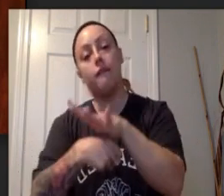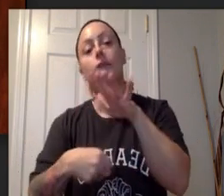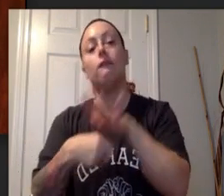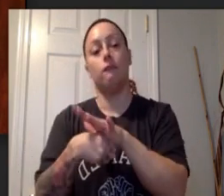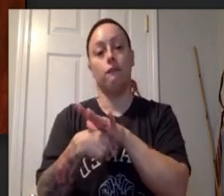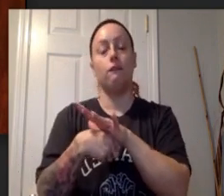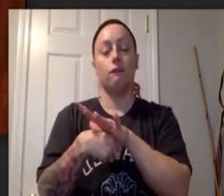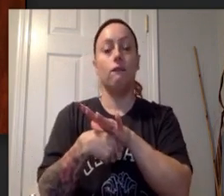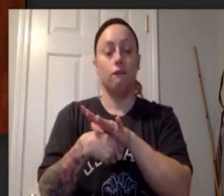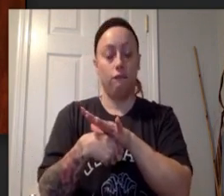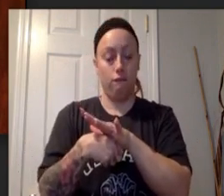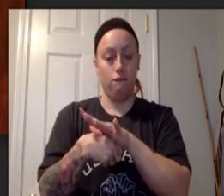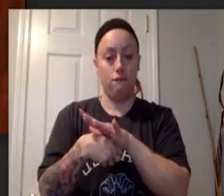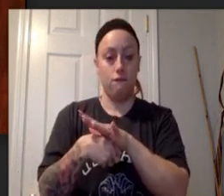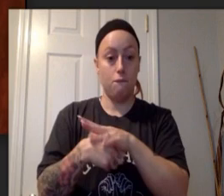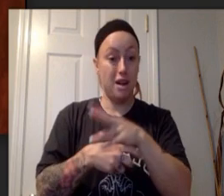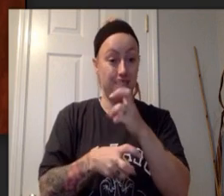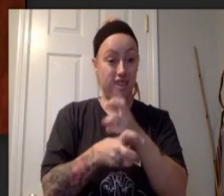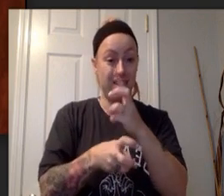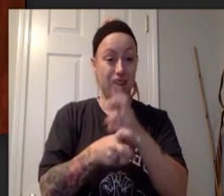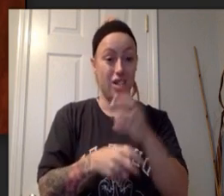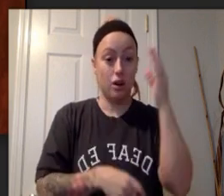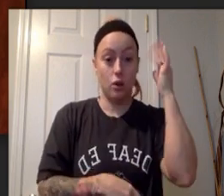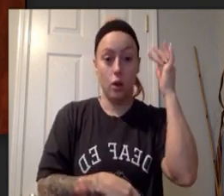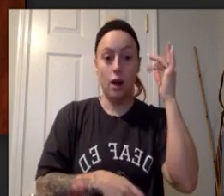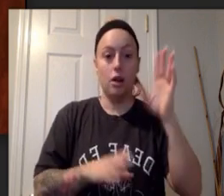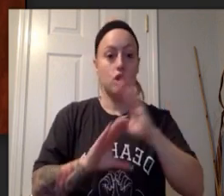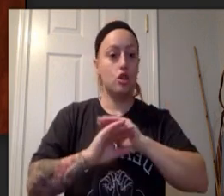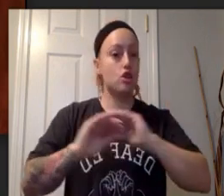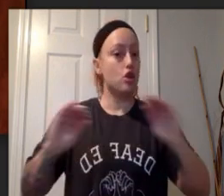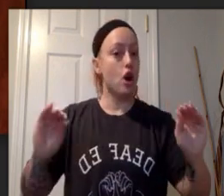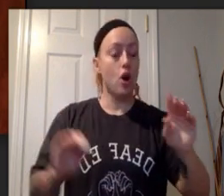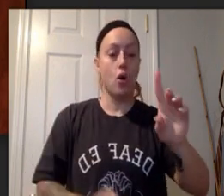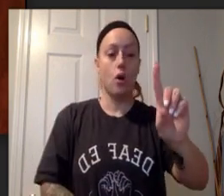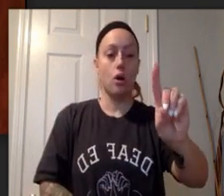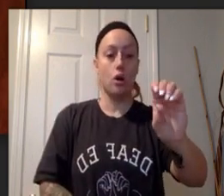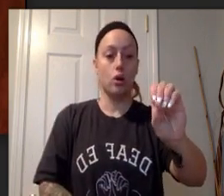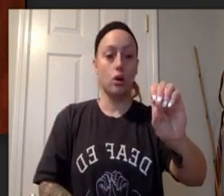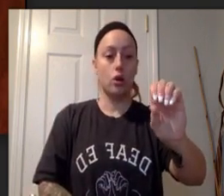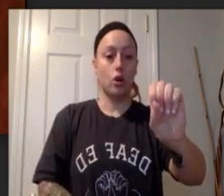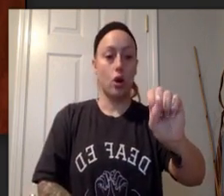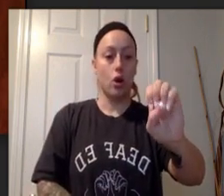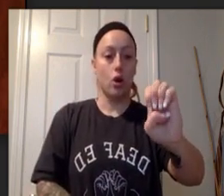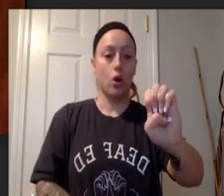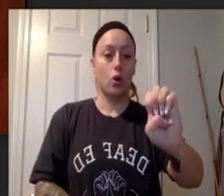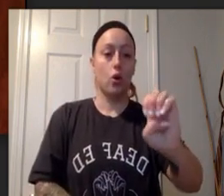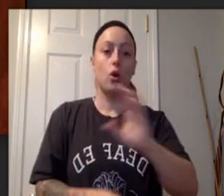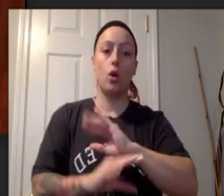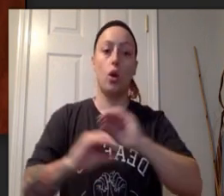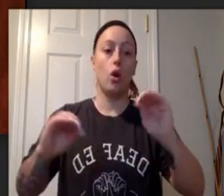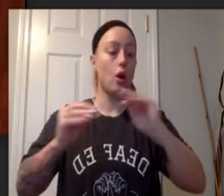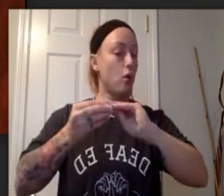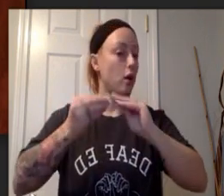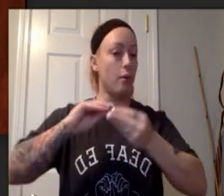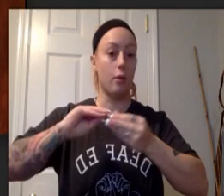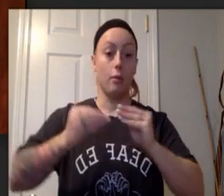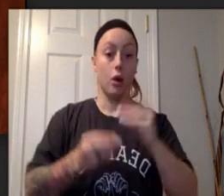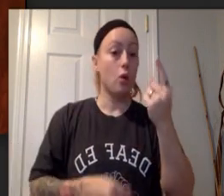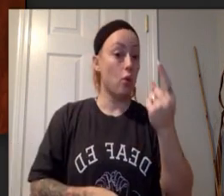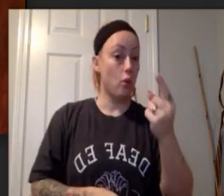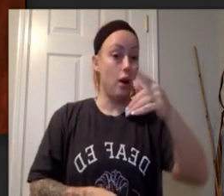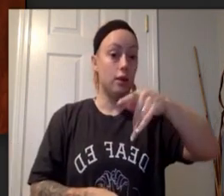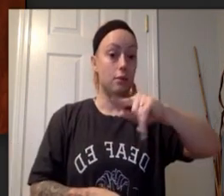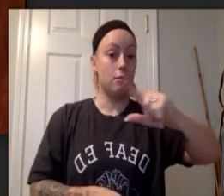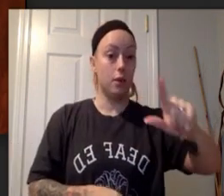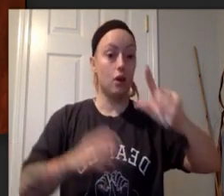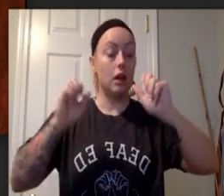Again, it's really difficult because there is no dosage or control on this, but one pill can have enough fentanyl to kill a lot of people.